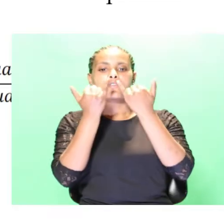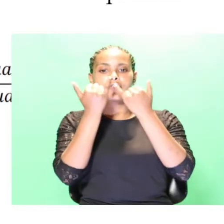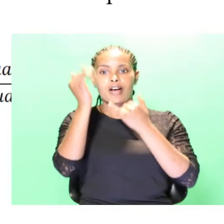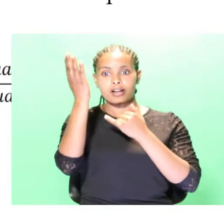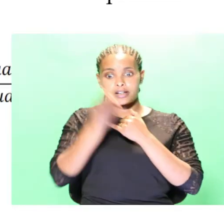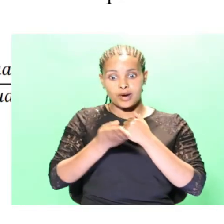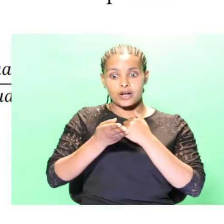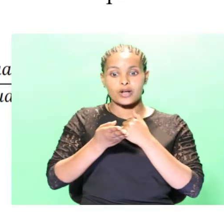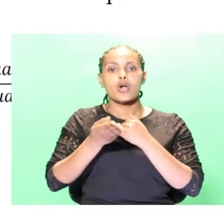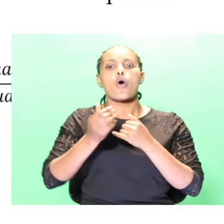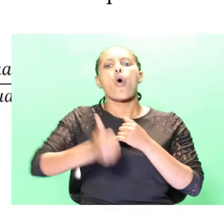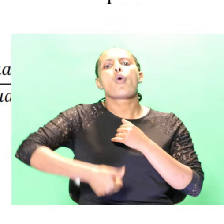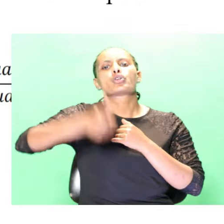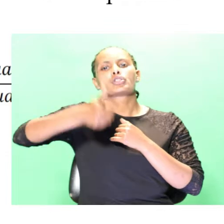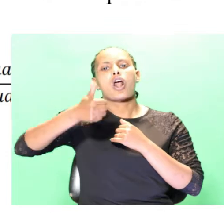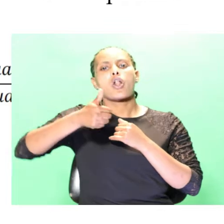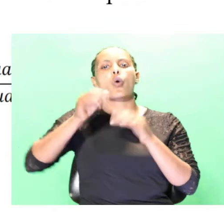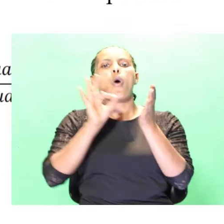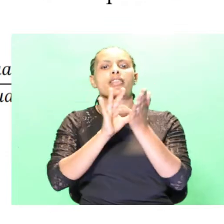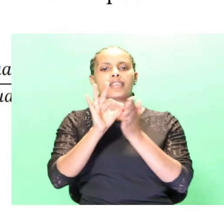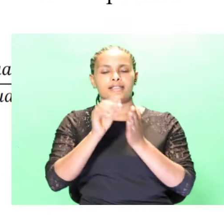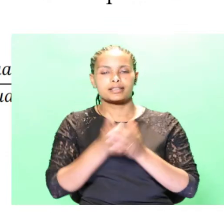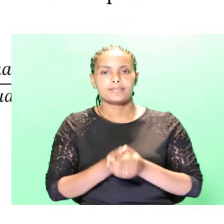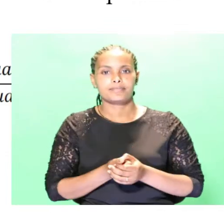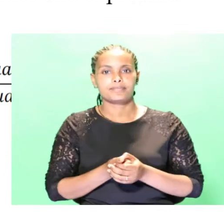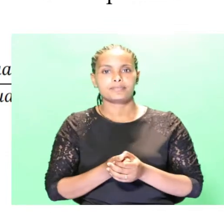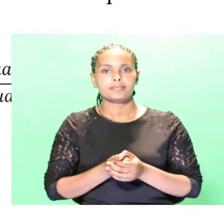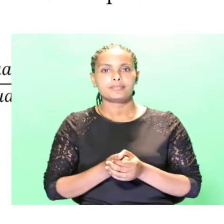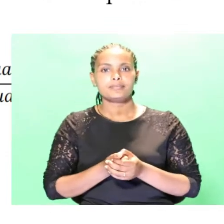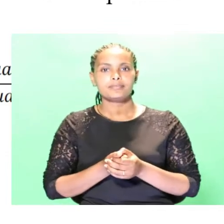by unit of original quantity.